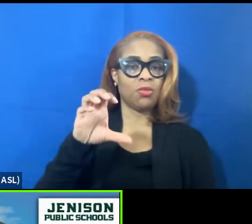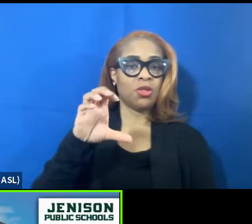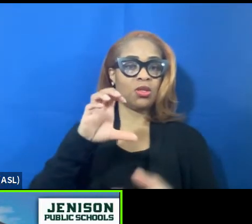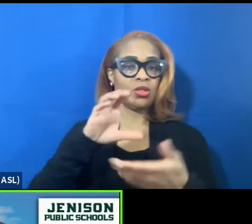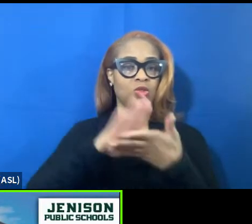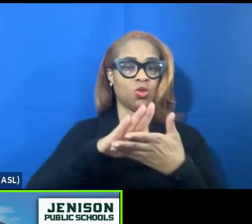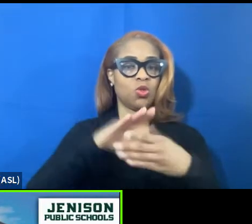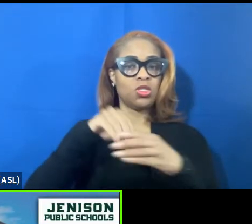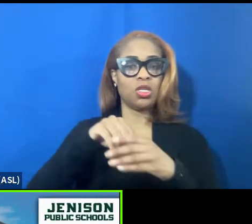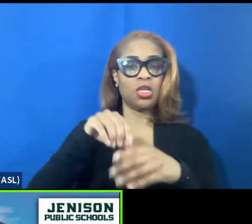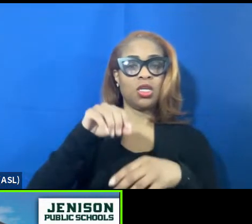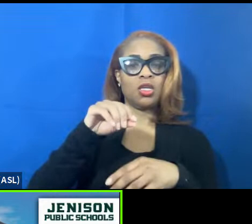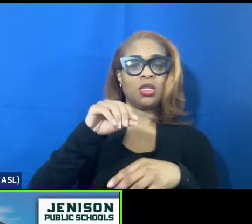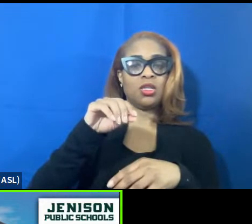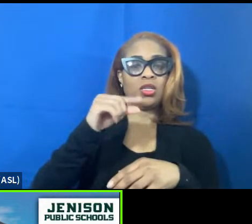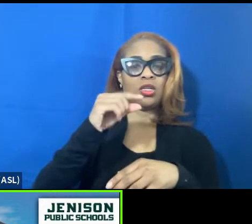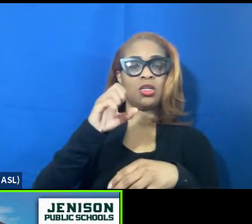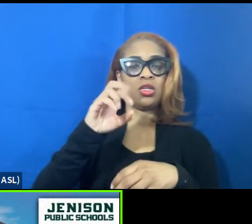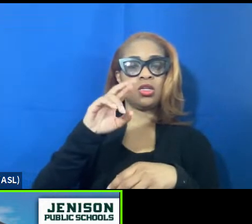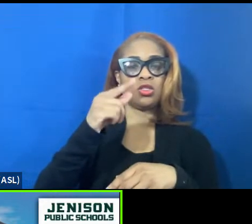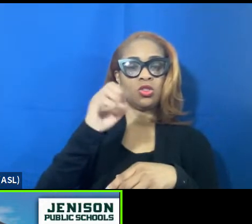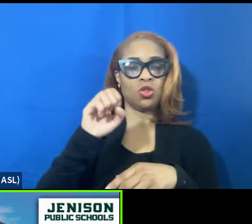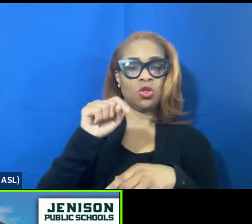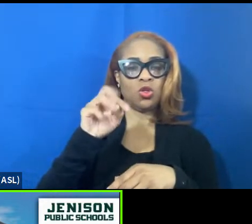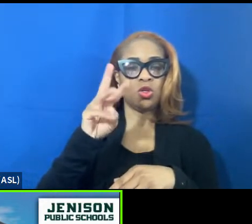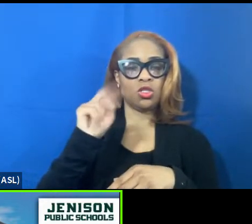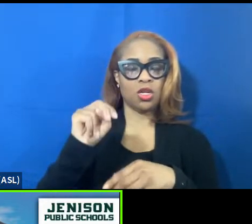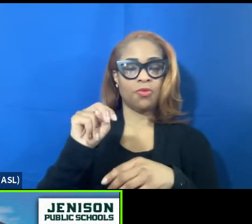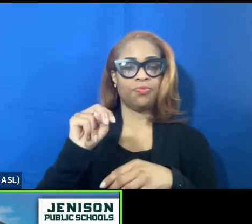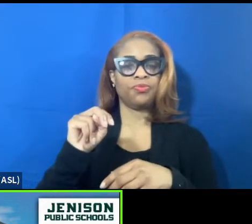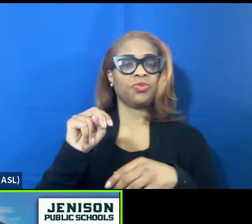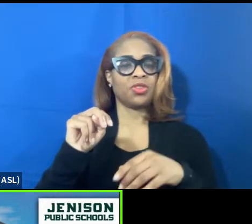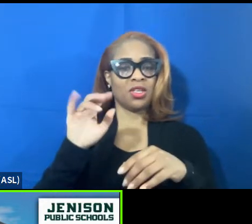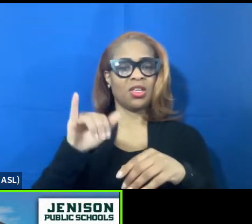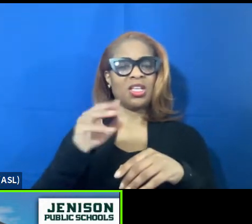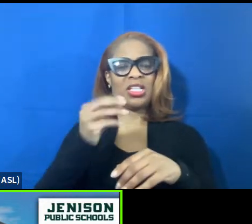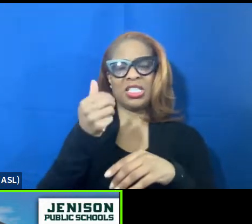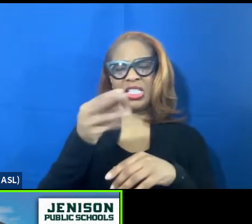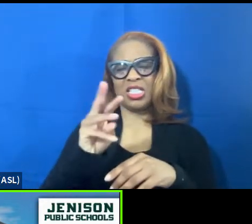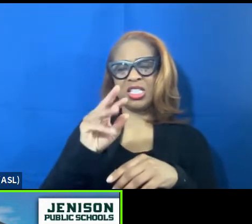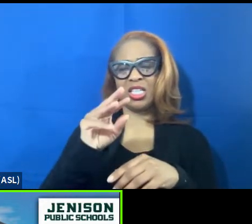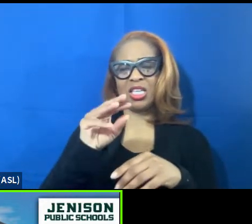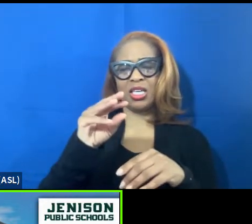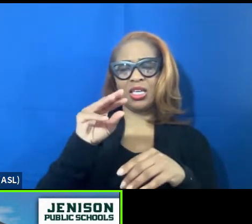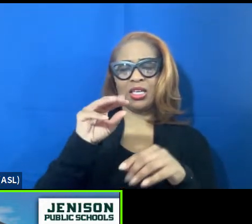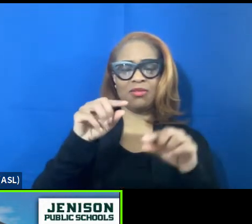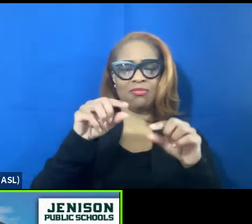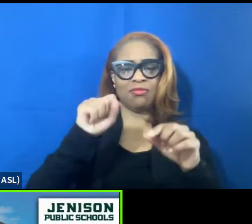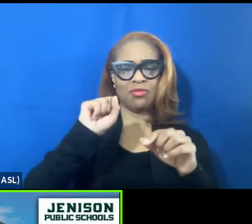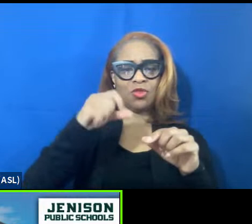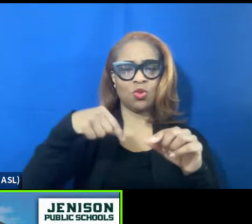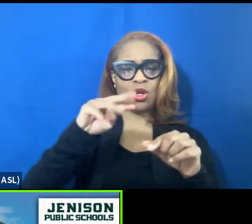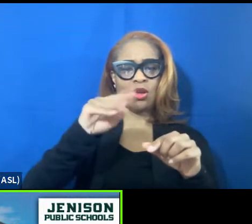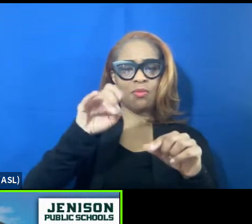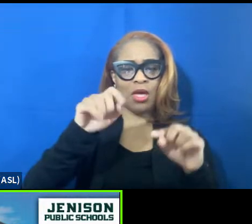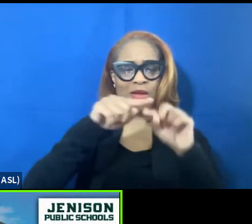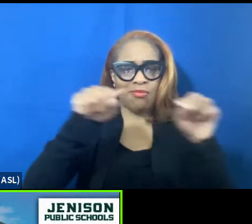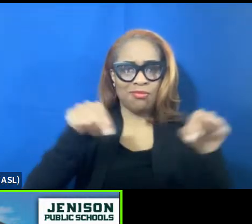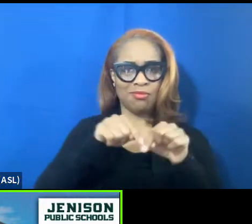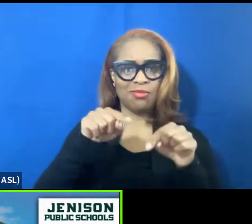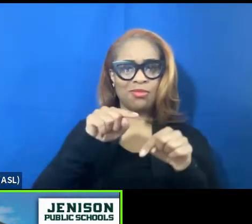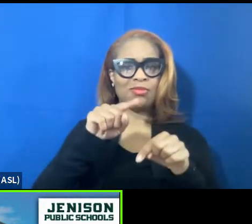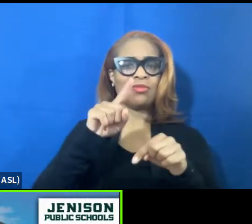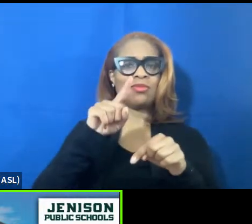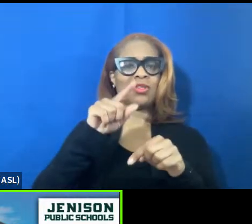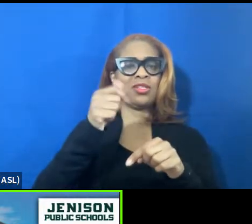recognized school district of 5600 students is only 16 square miles we have invested years in building our community to a strongly